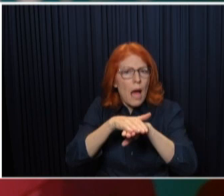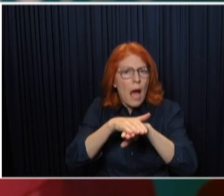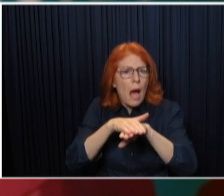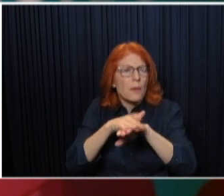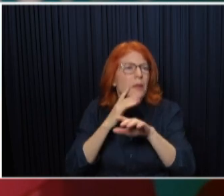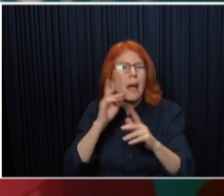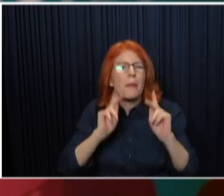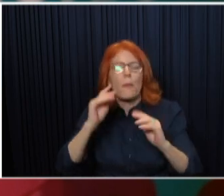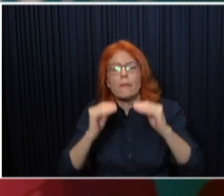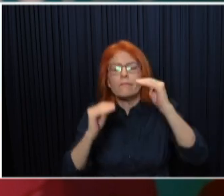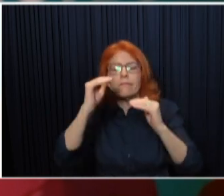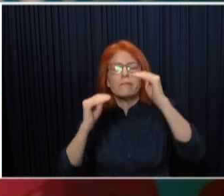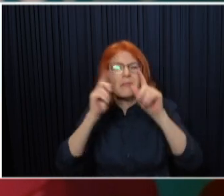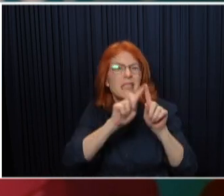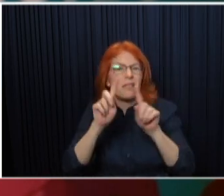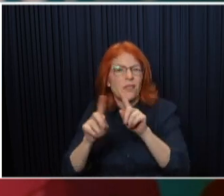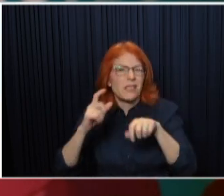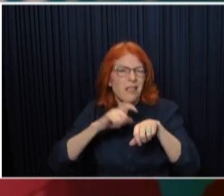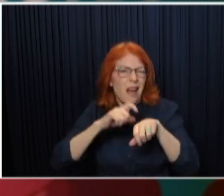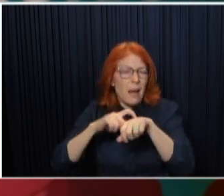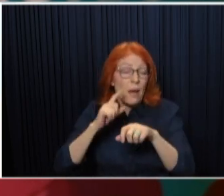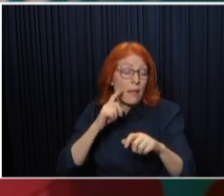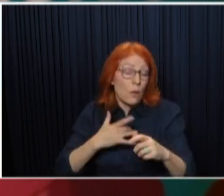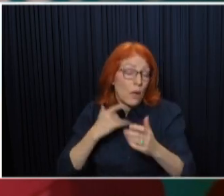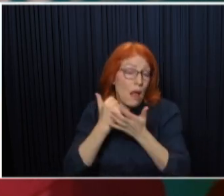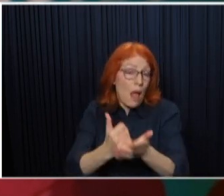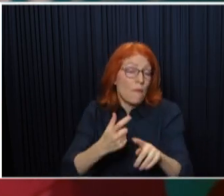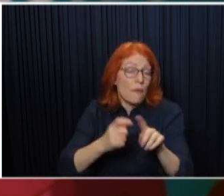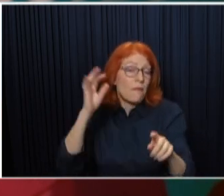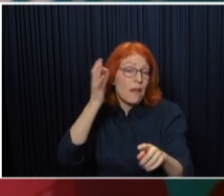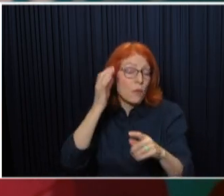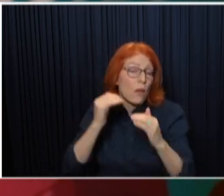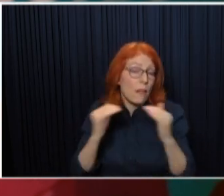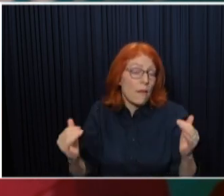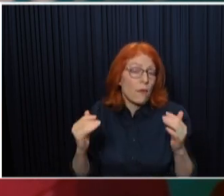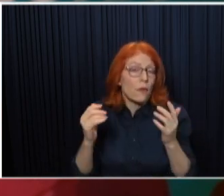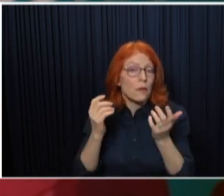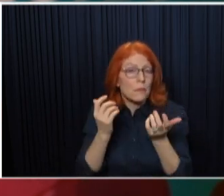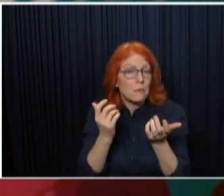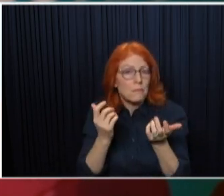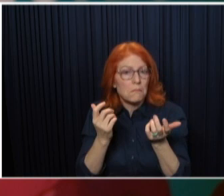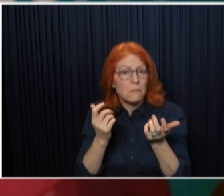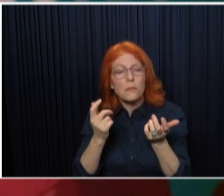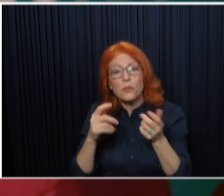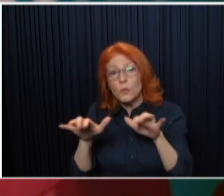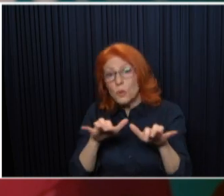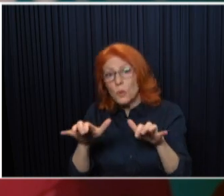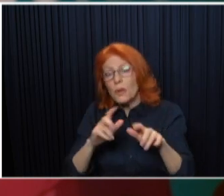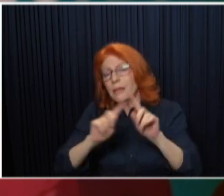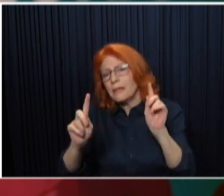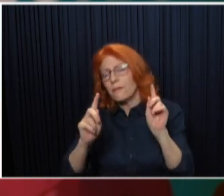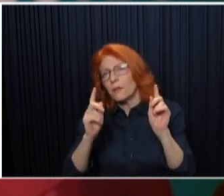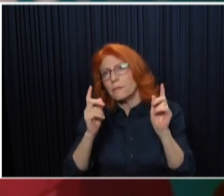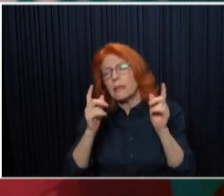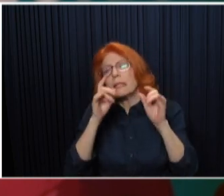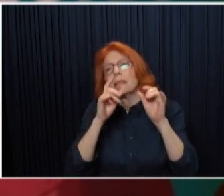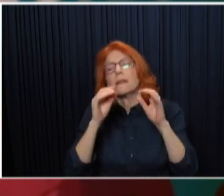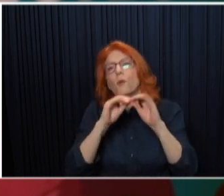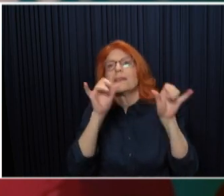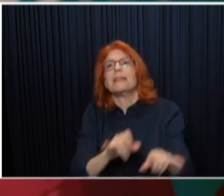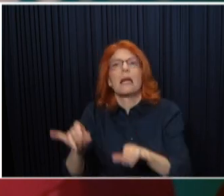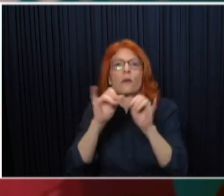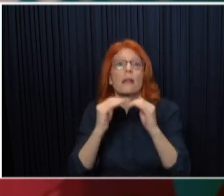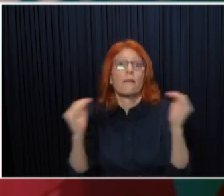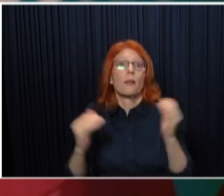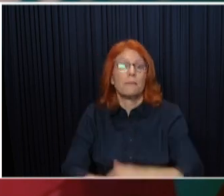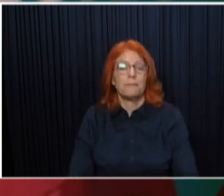at different times. I think that we can help from the federal level to get those things done on a much more standardized